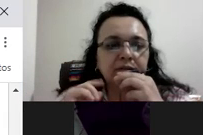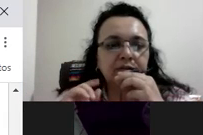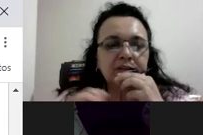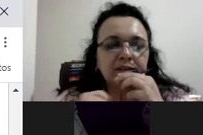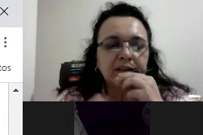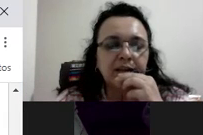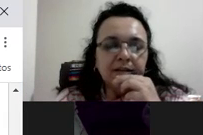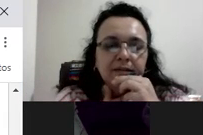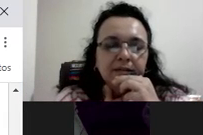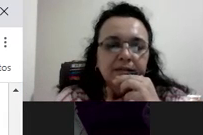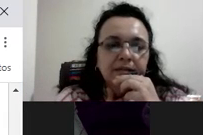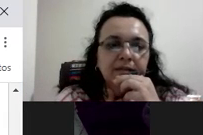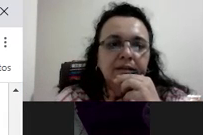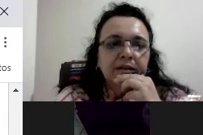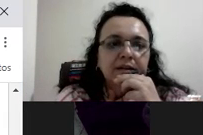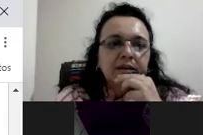Do you understand that?